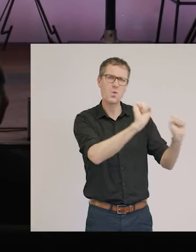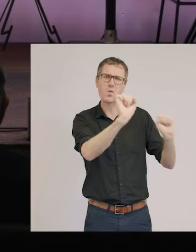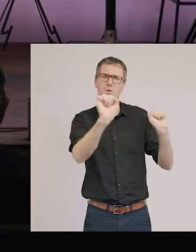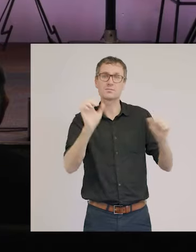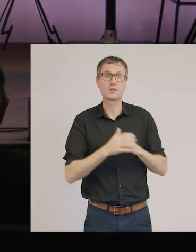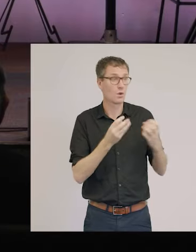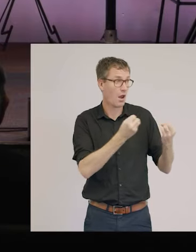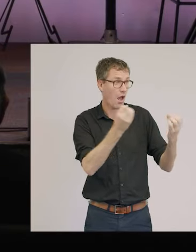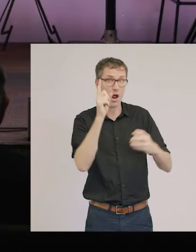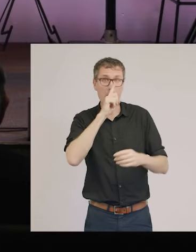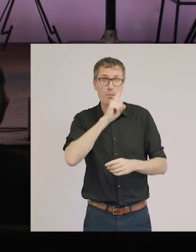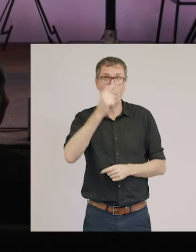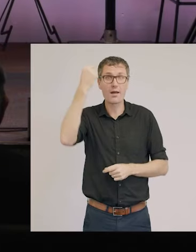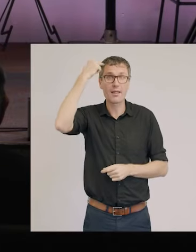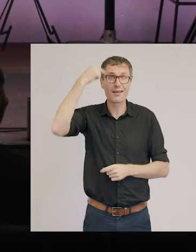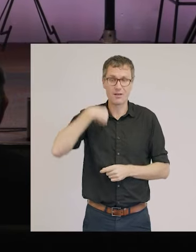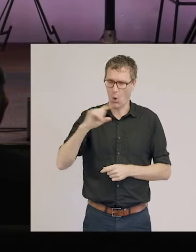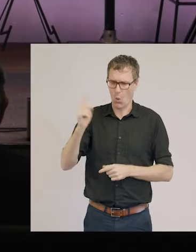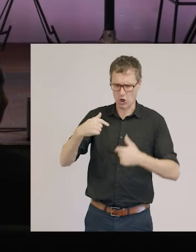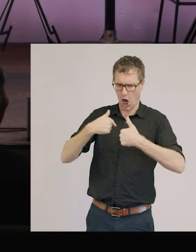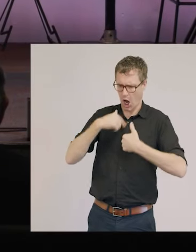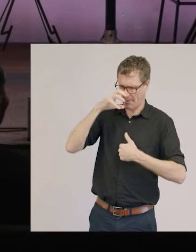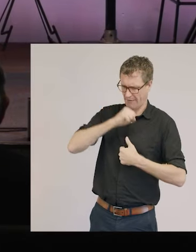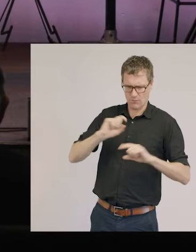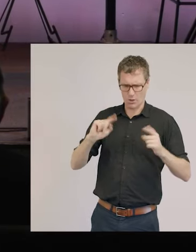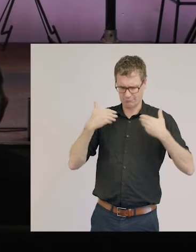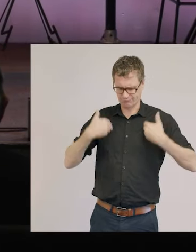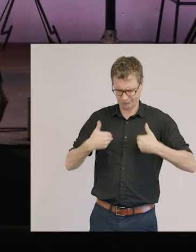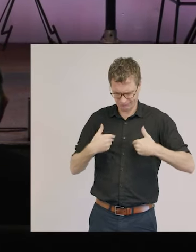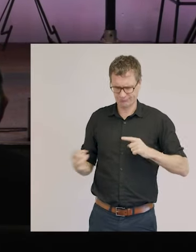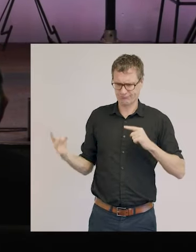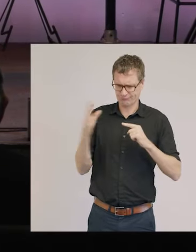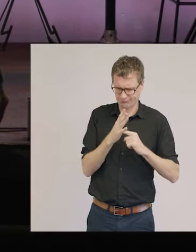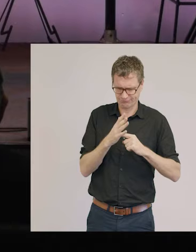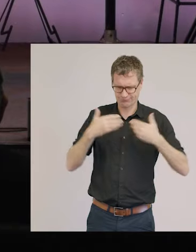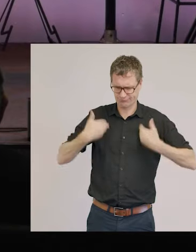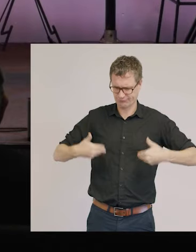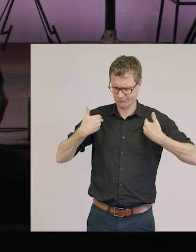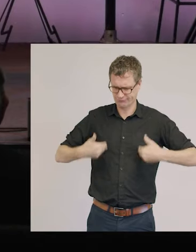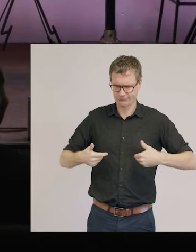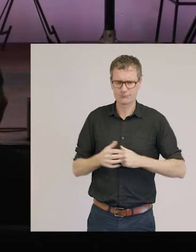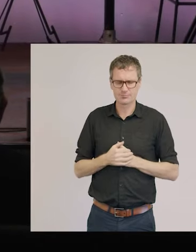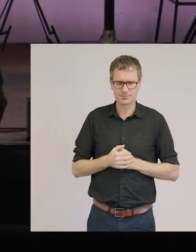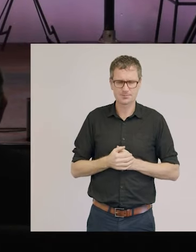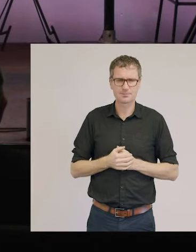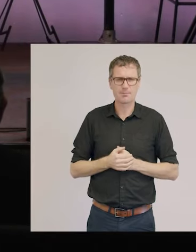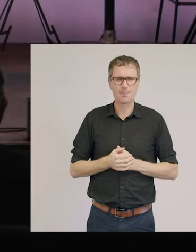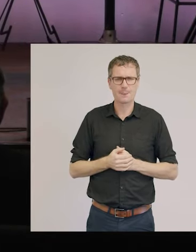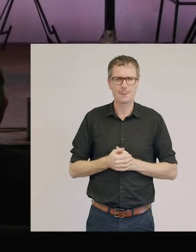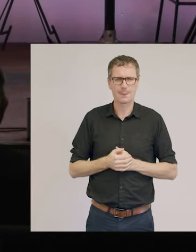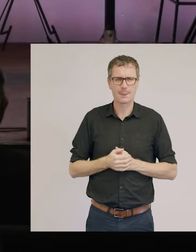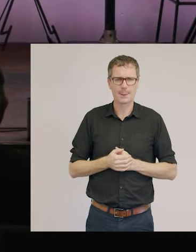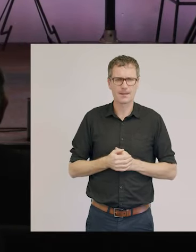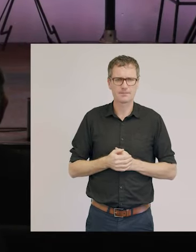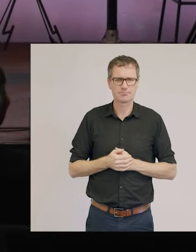And so people like to think of things, well, what do I believe? That's the highest value in our society. What do I believe? That's